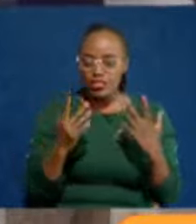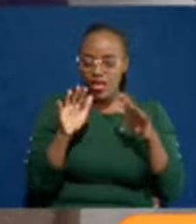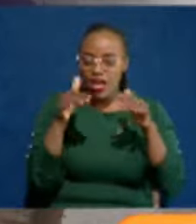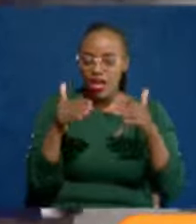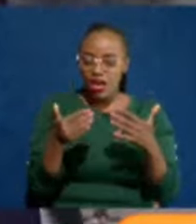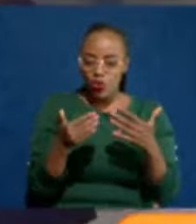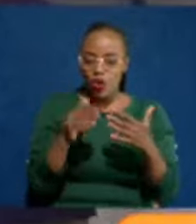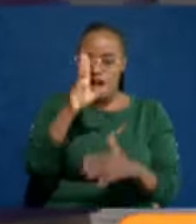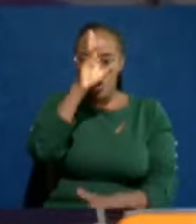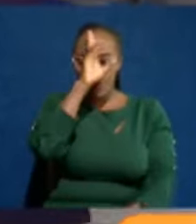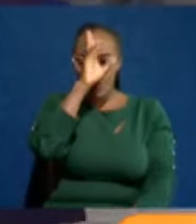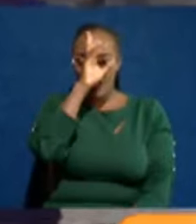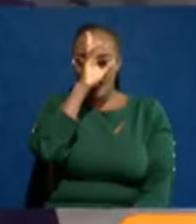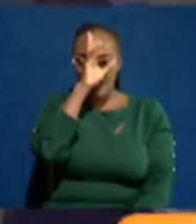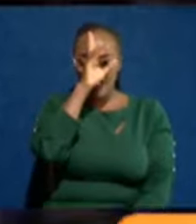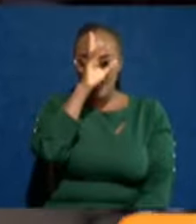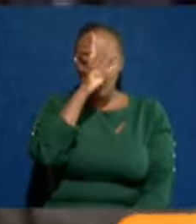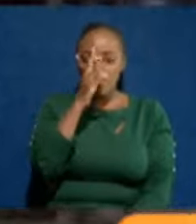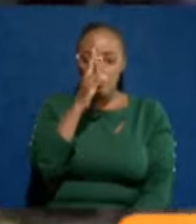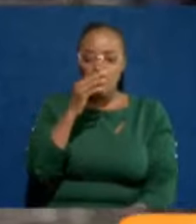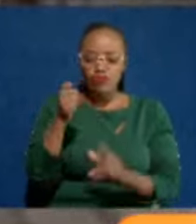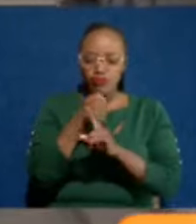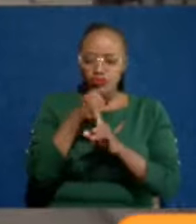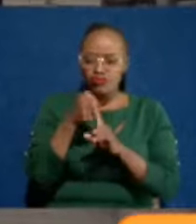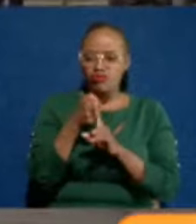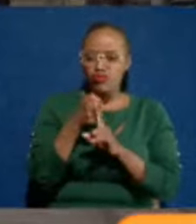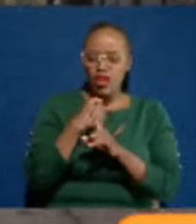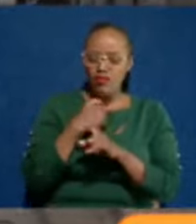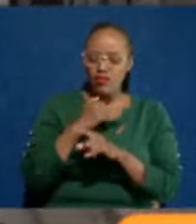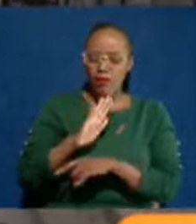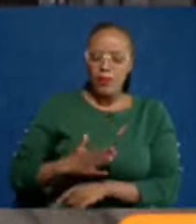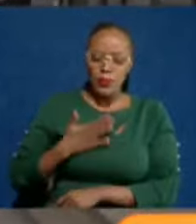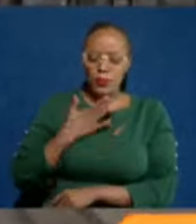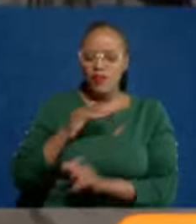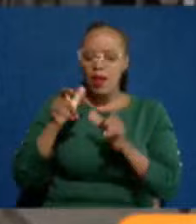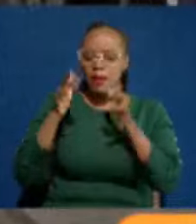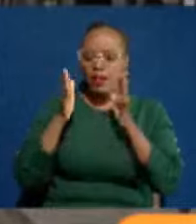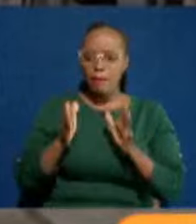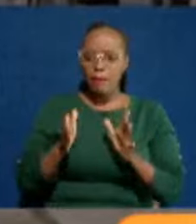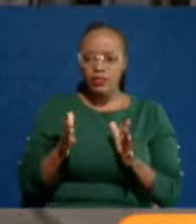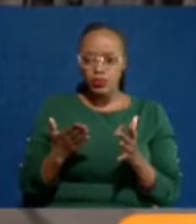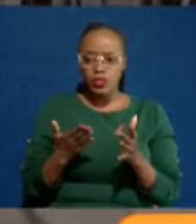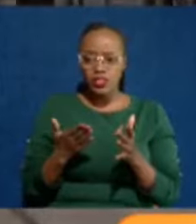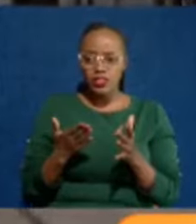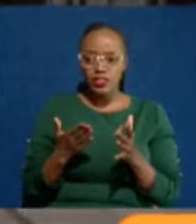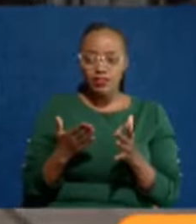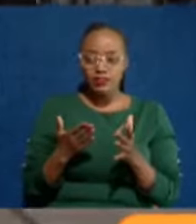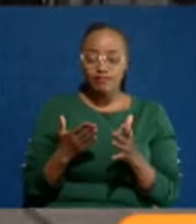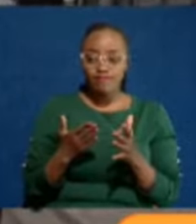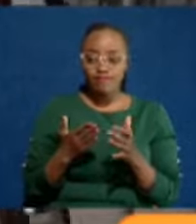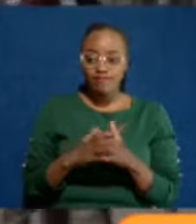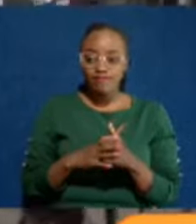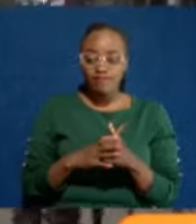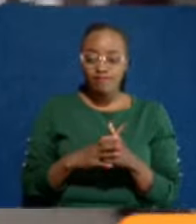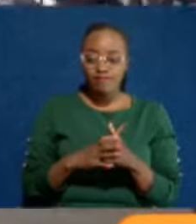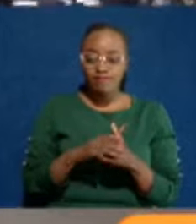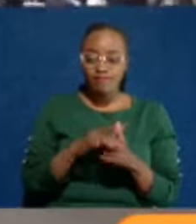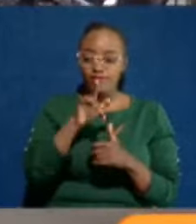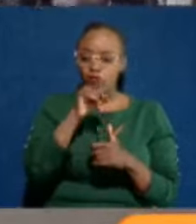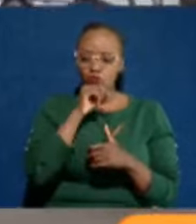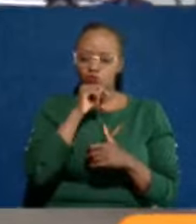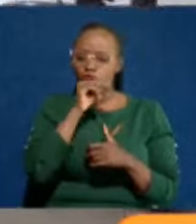a policeman aggressively charges at a journalist. Yeah. And you